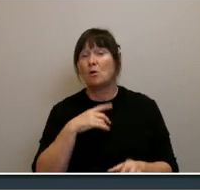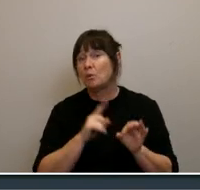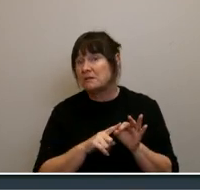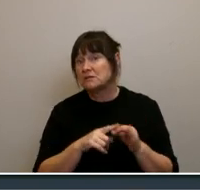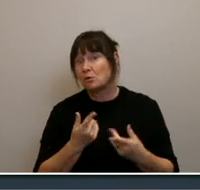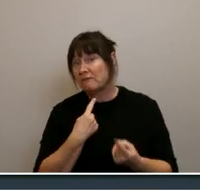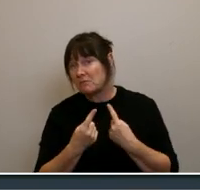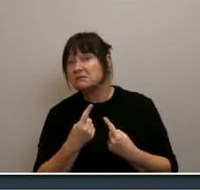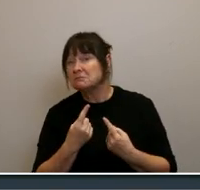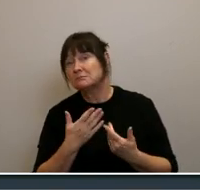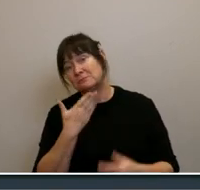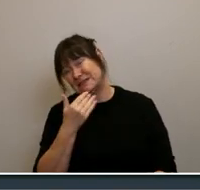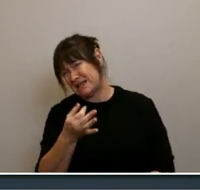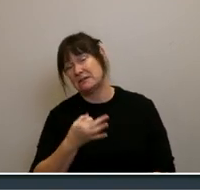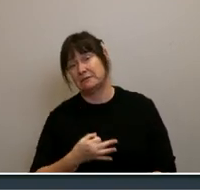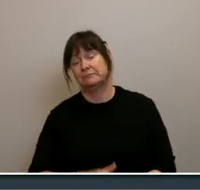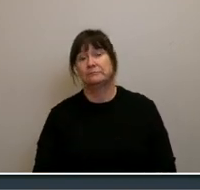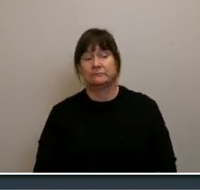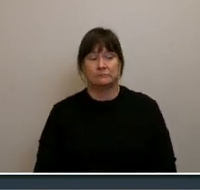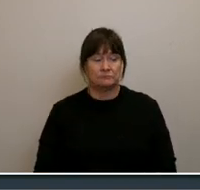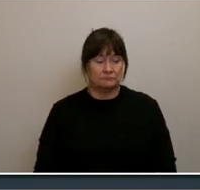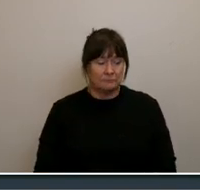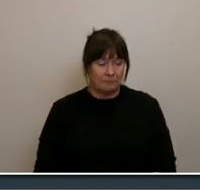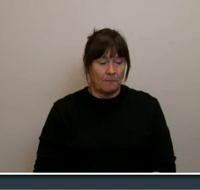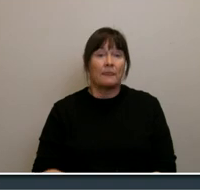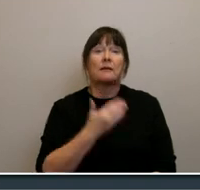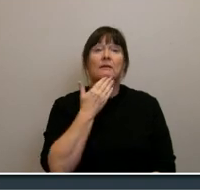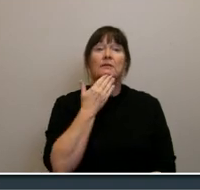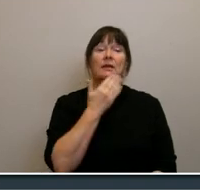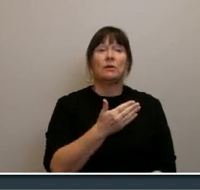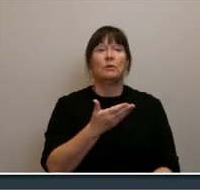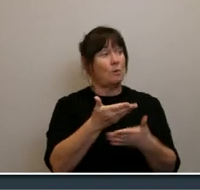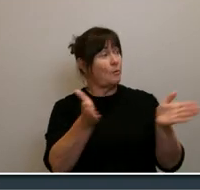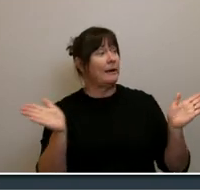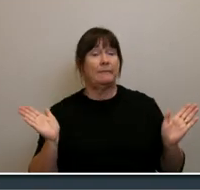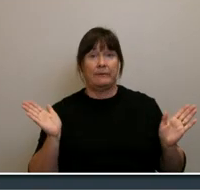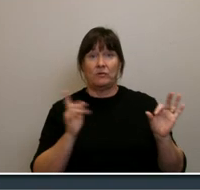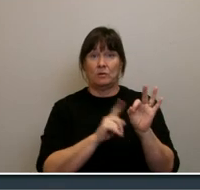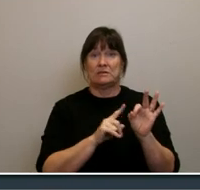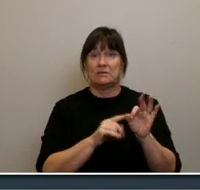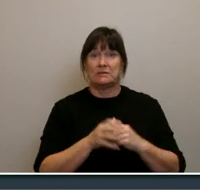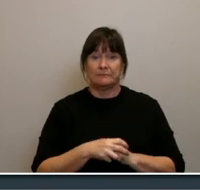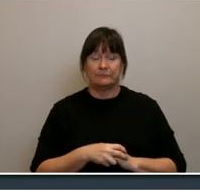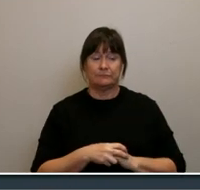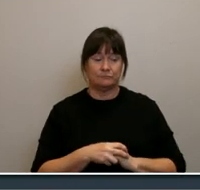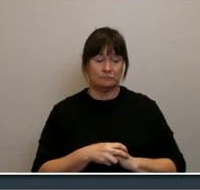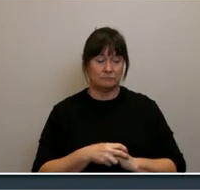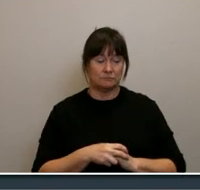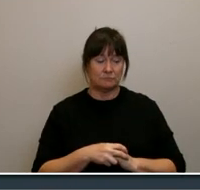or explanations anyone wants, I'm quite happy. Thank you very much, Richard. I'll open up for questions from any councillors.